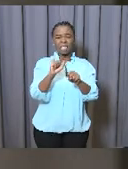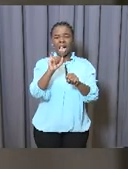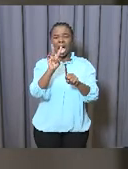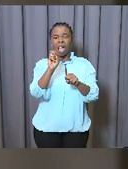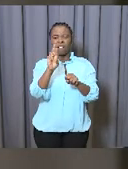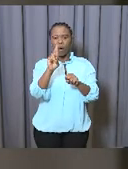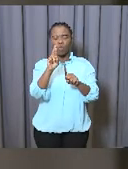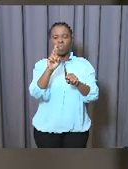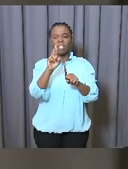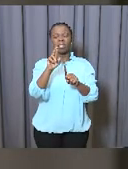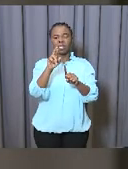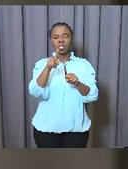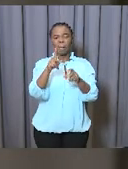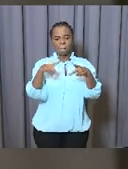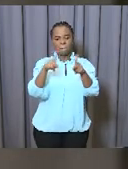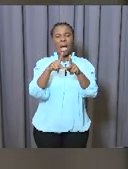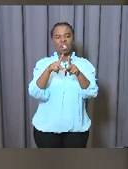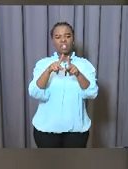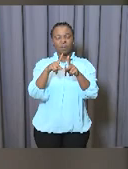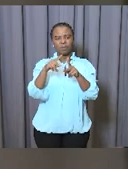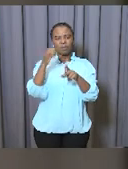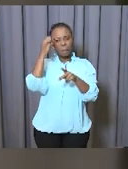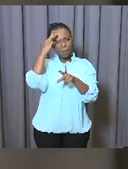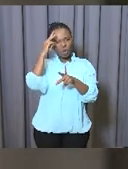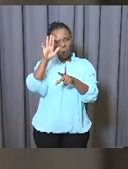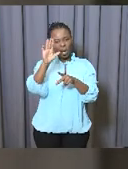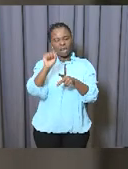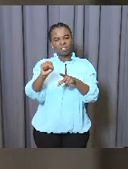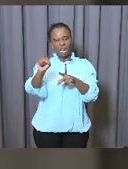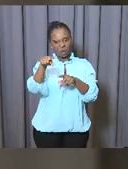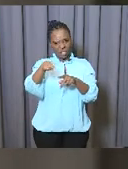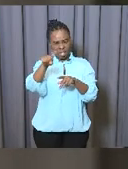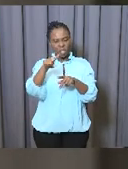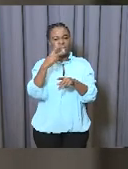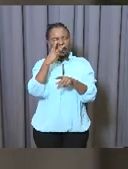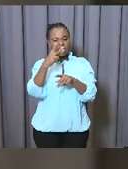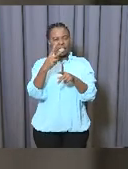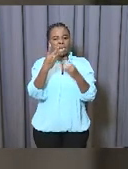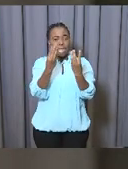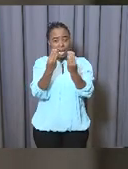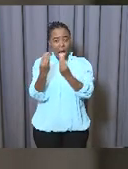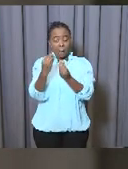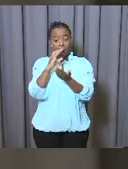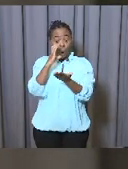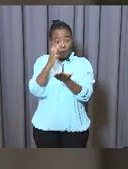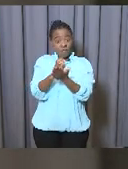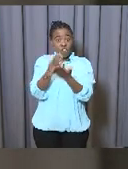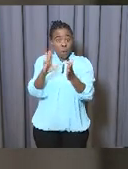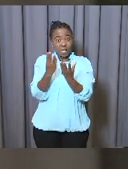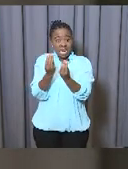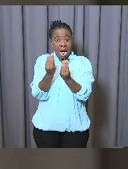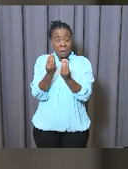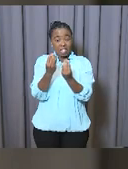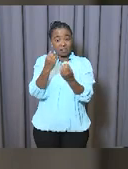and Soshanguve yesterday when we were out with you. Now, you said that some of the numbers of confirmed cases in Ivory